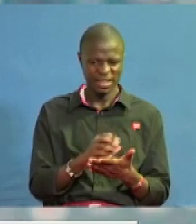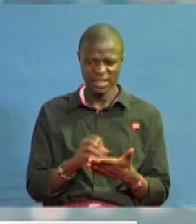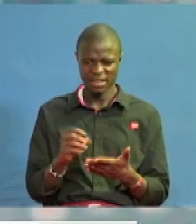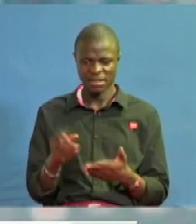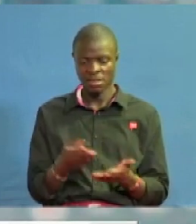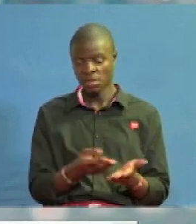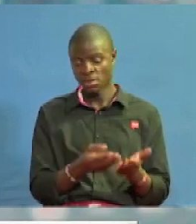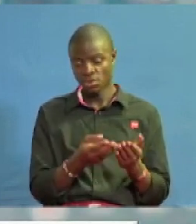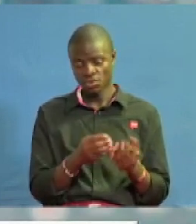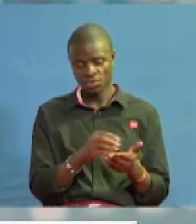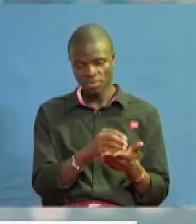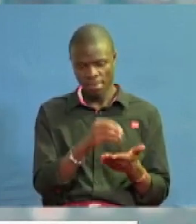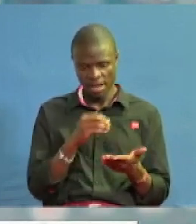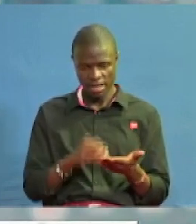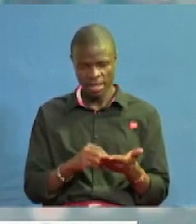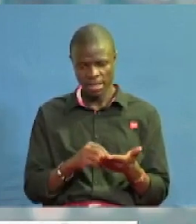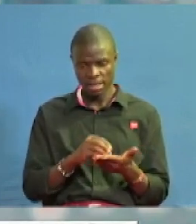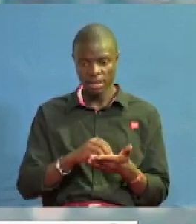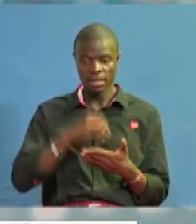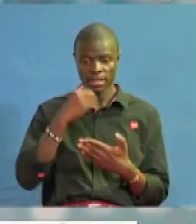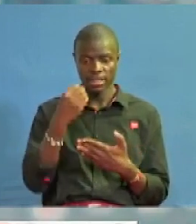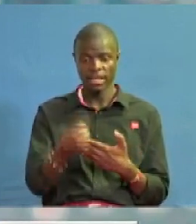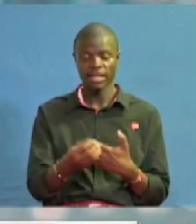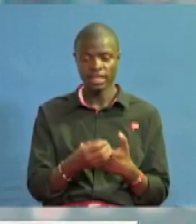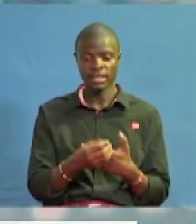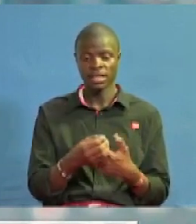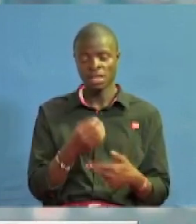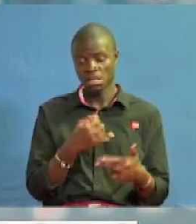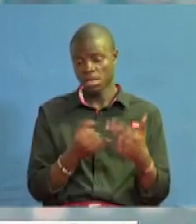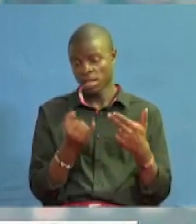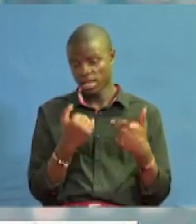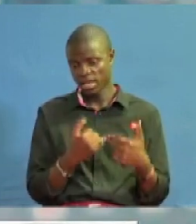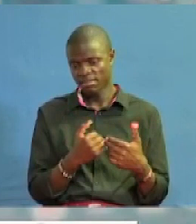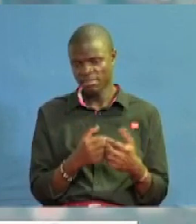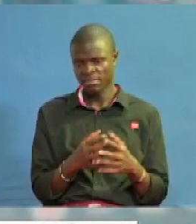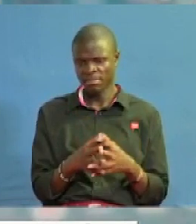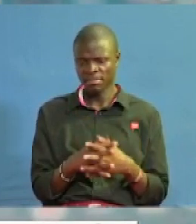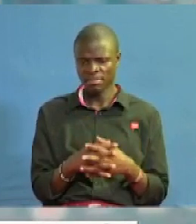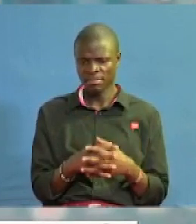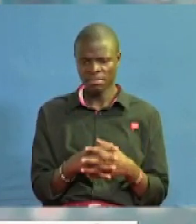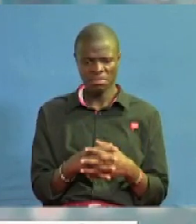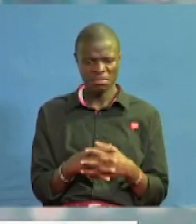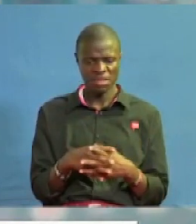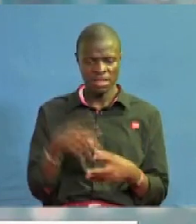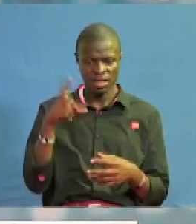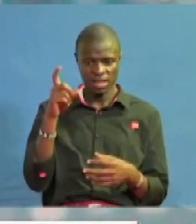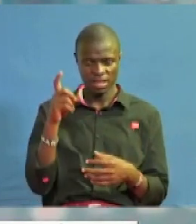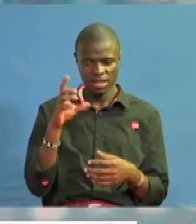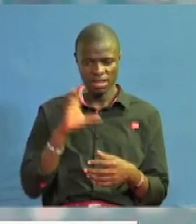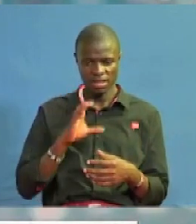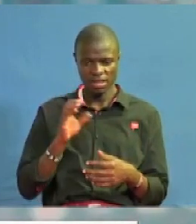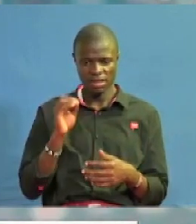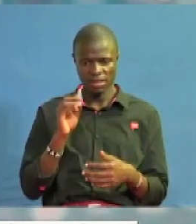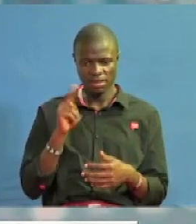So you buy low, you sell high. Yeah. So I come and then I want to invest in company X. And